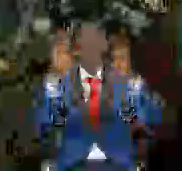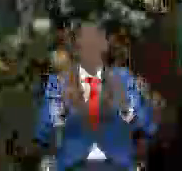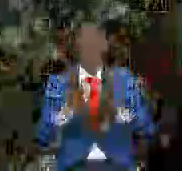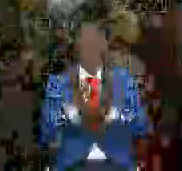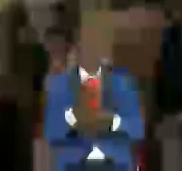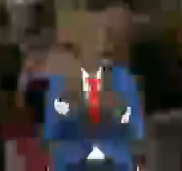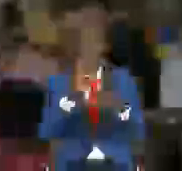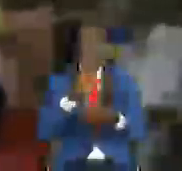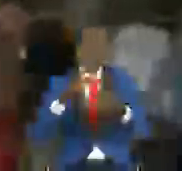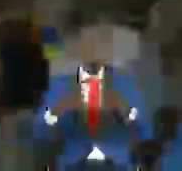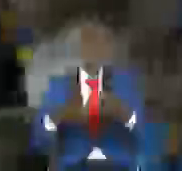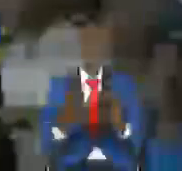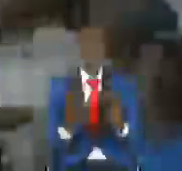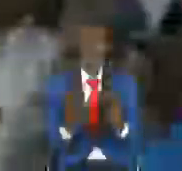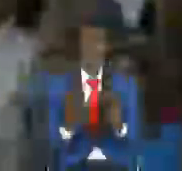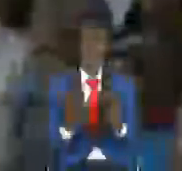way.